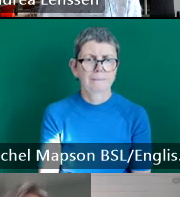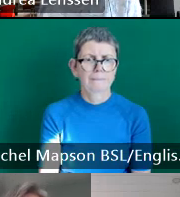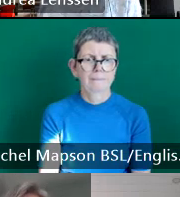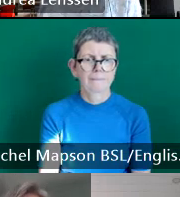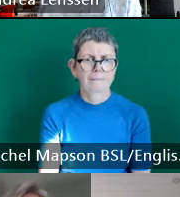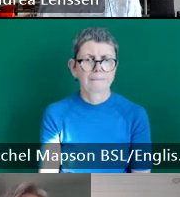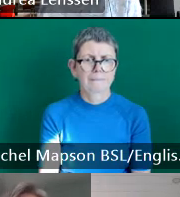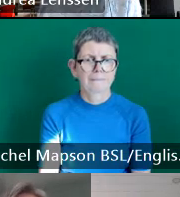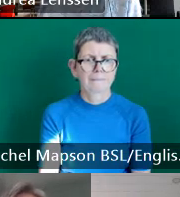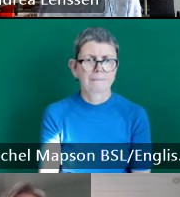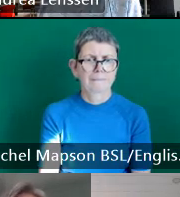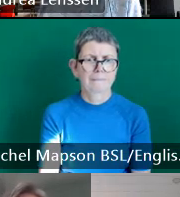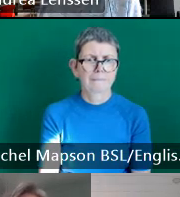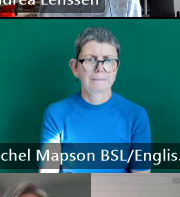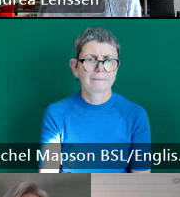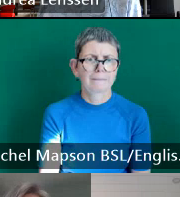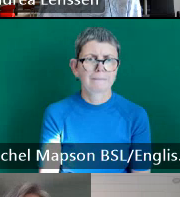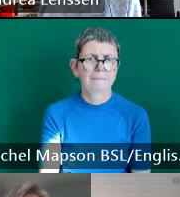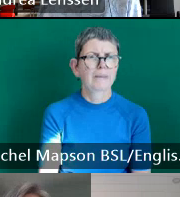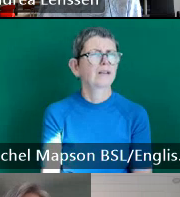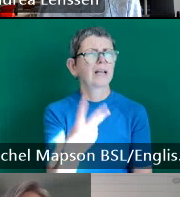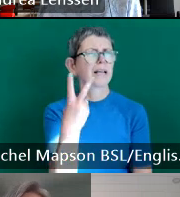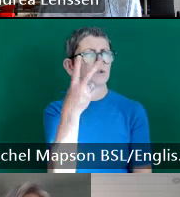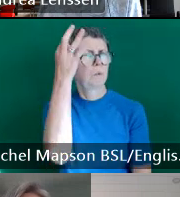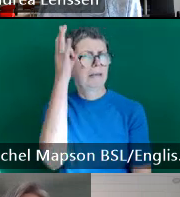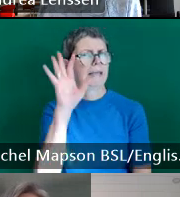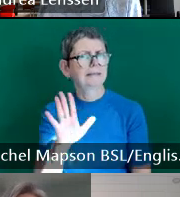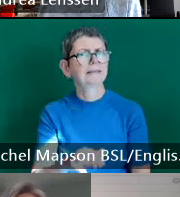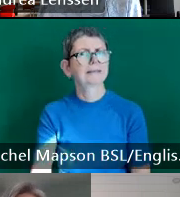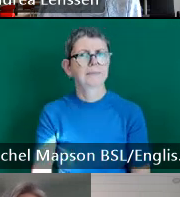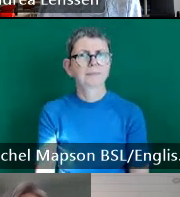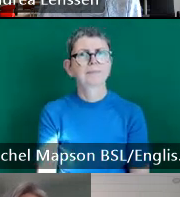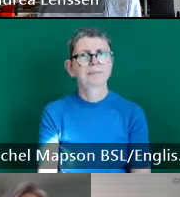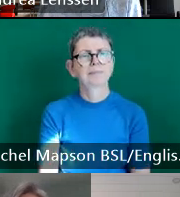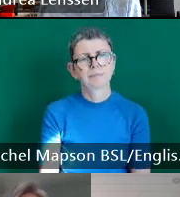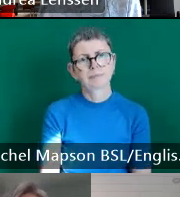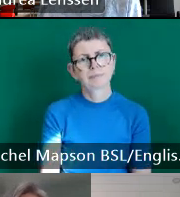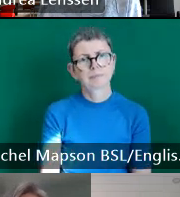I'm going to just show a couple minutes, okay?